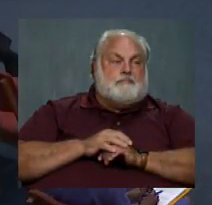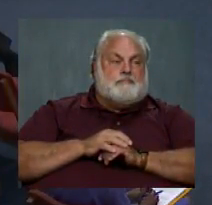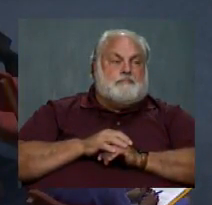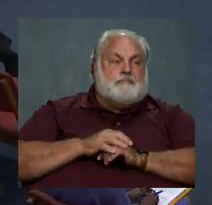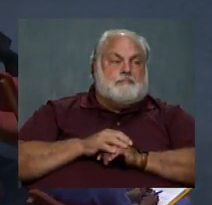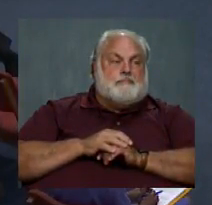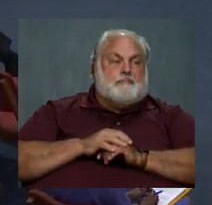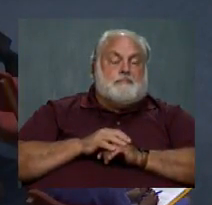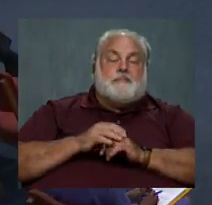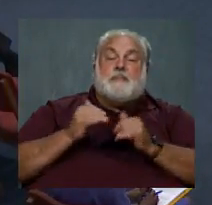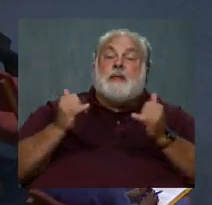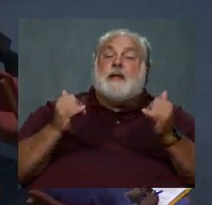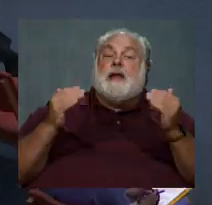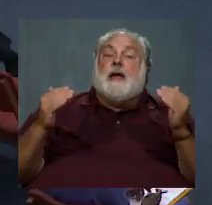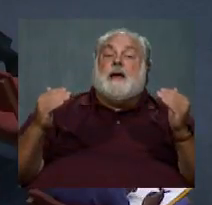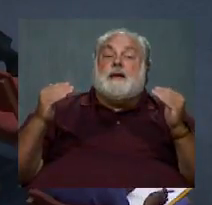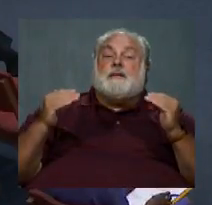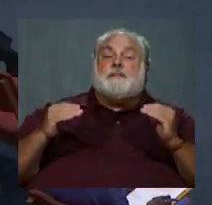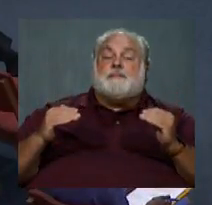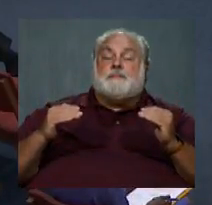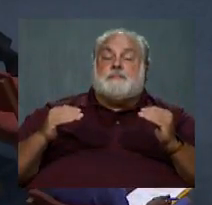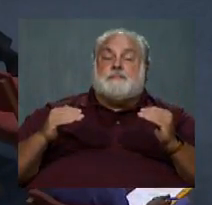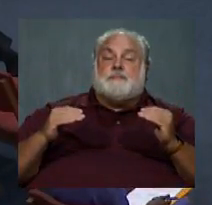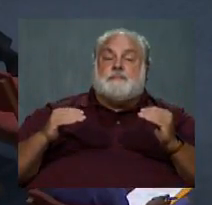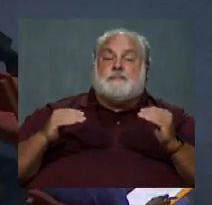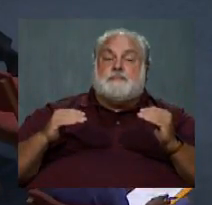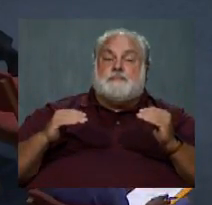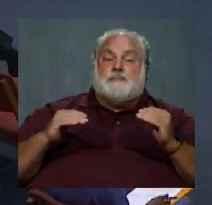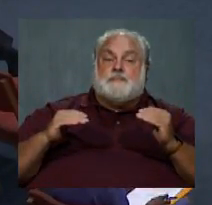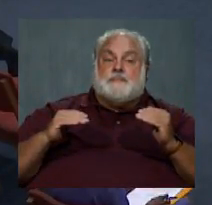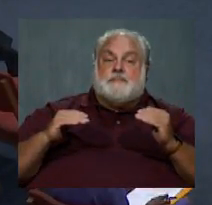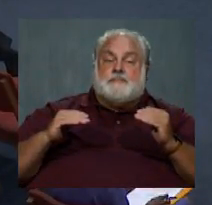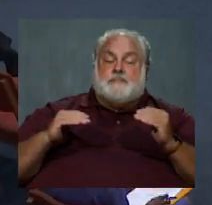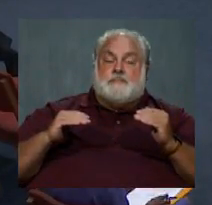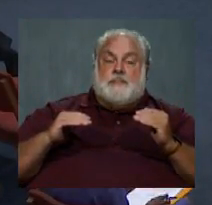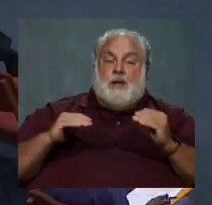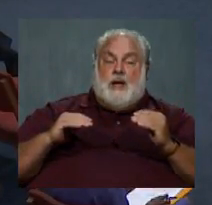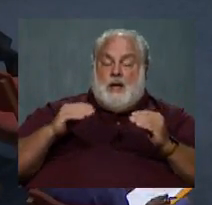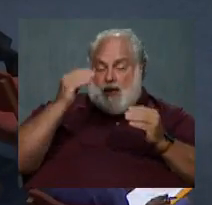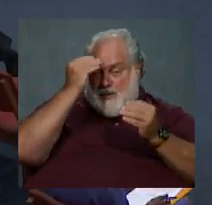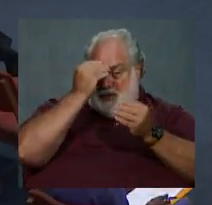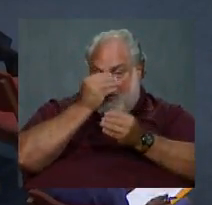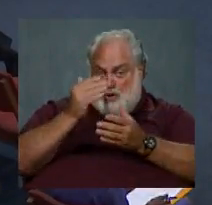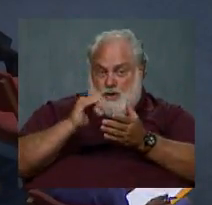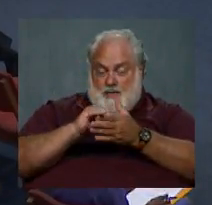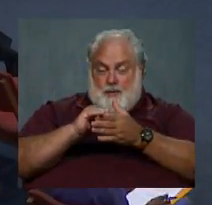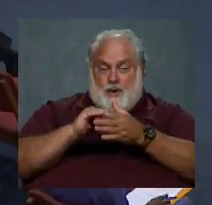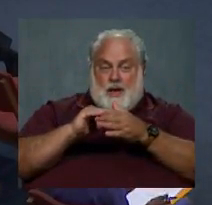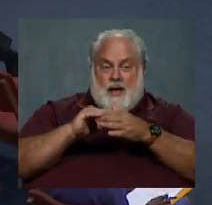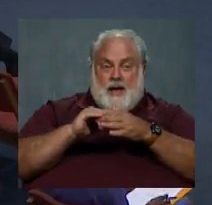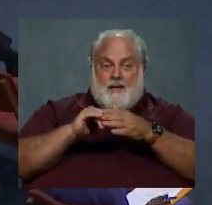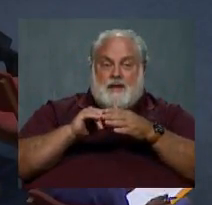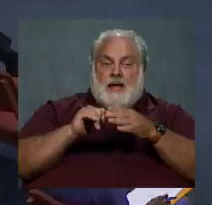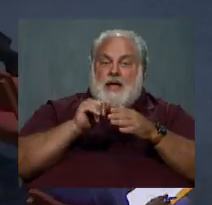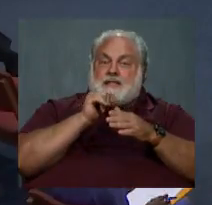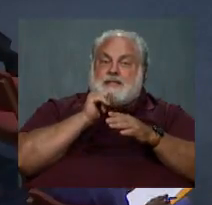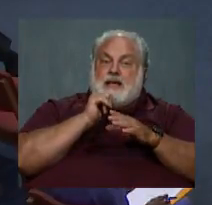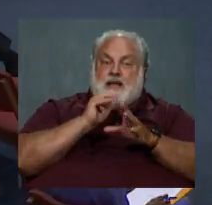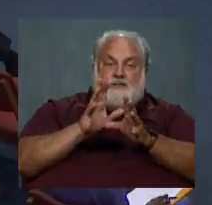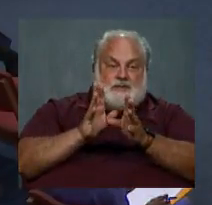Okay, we can now move on to just a notice that we'll go into executive session,